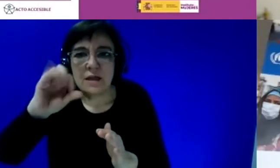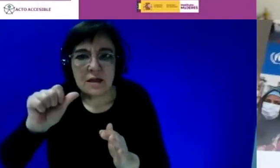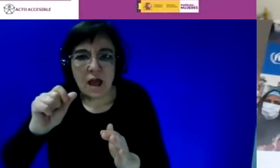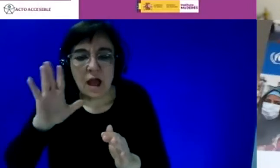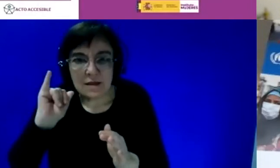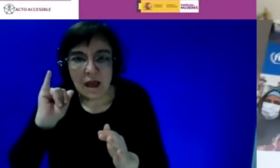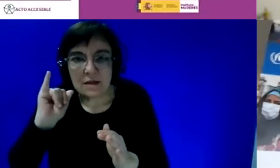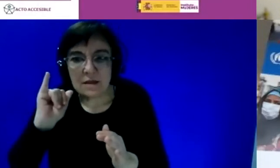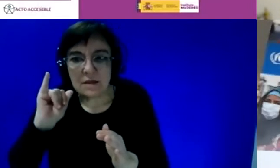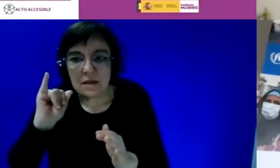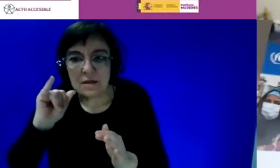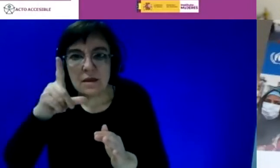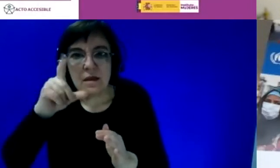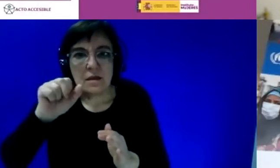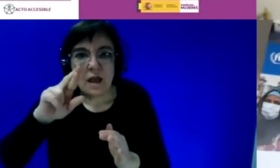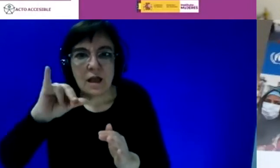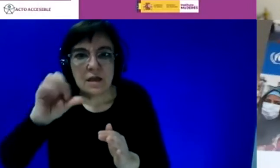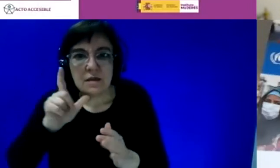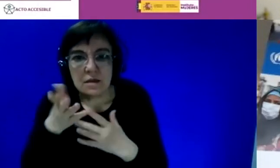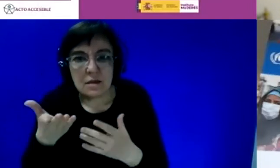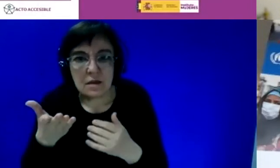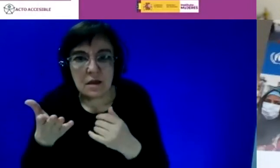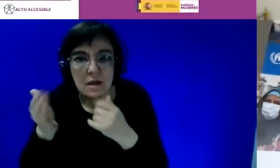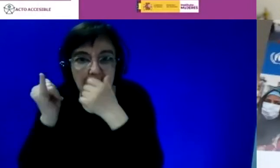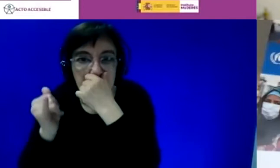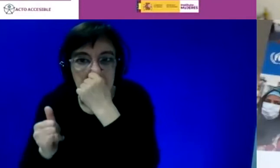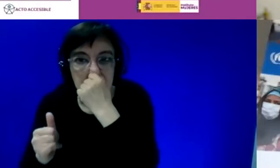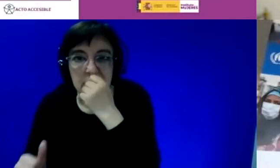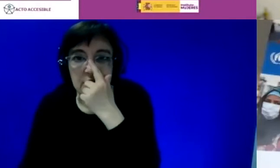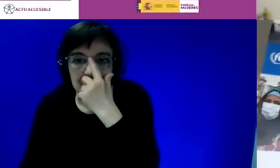presentation. Larissa, are you there with us?